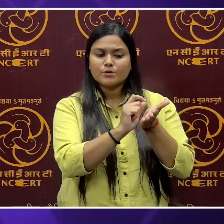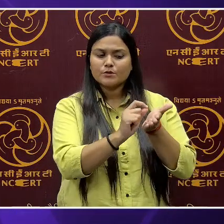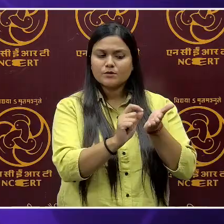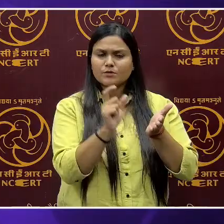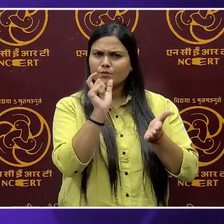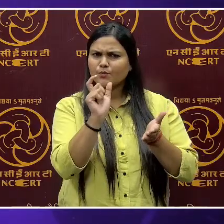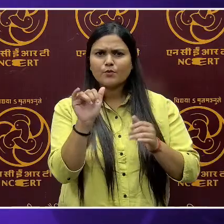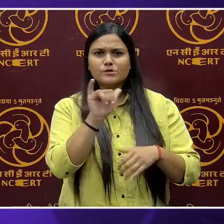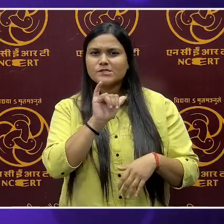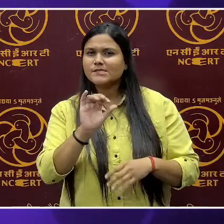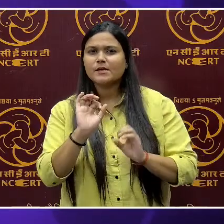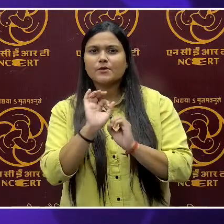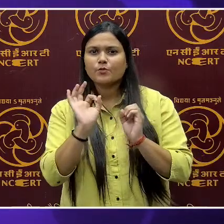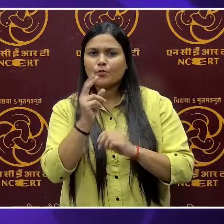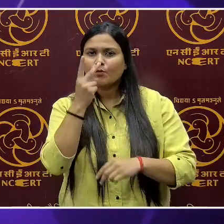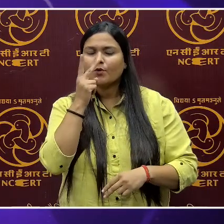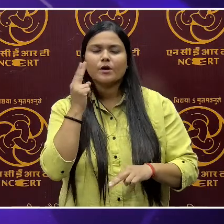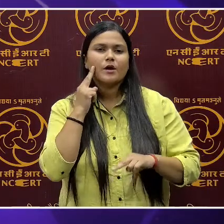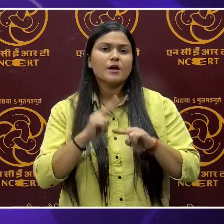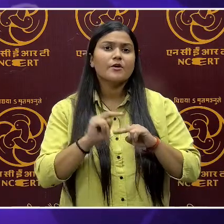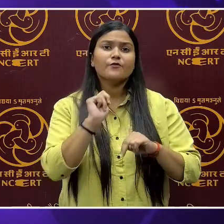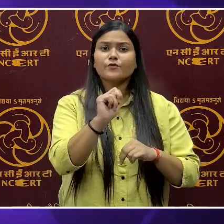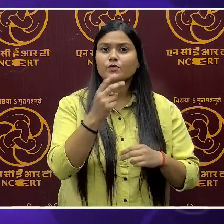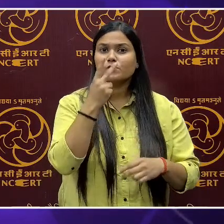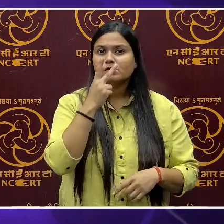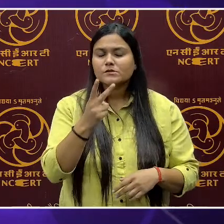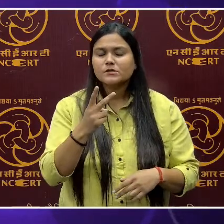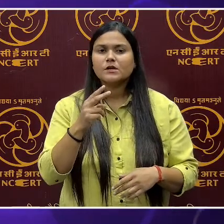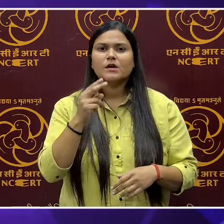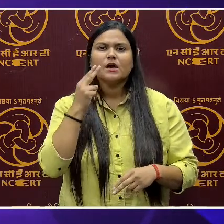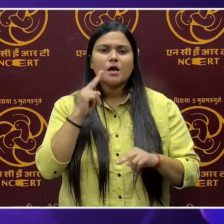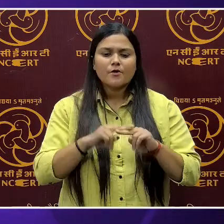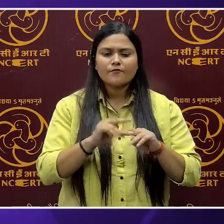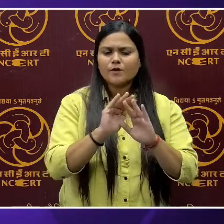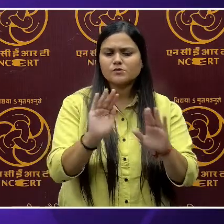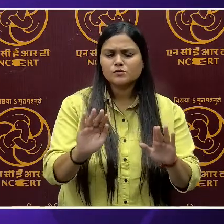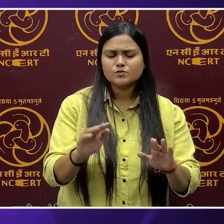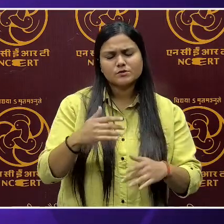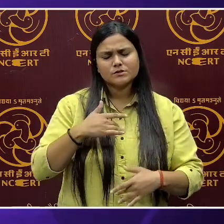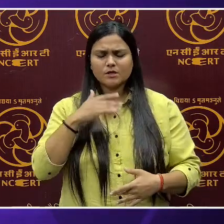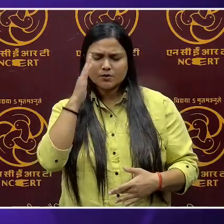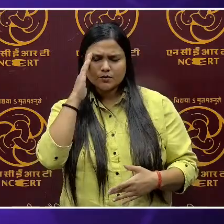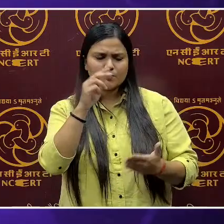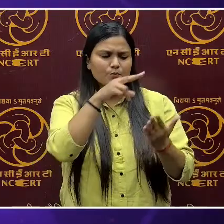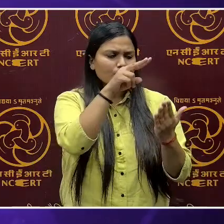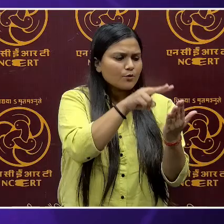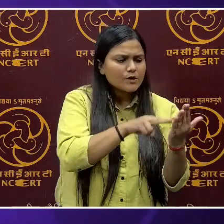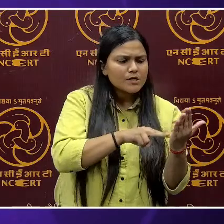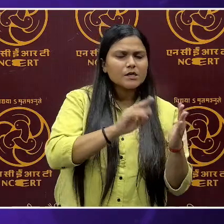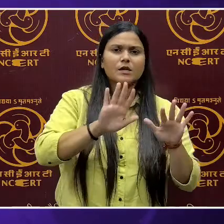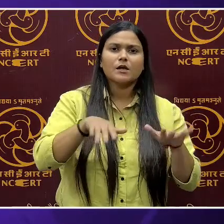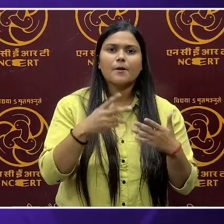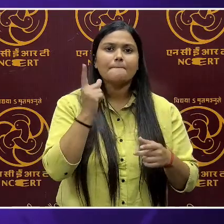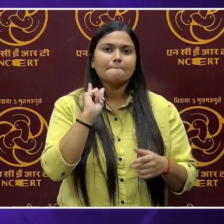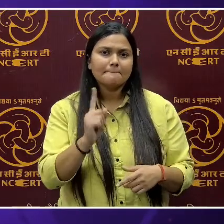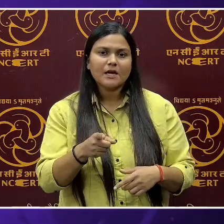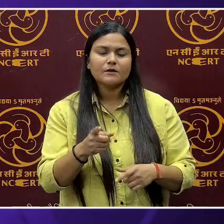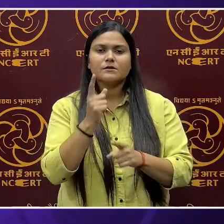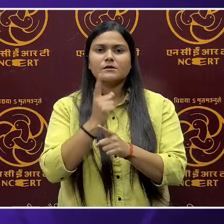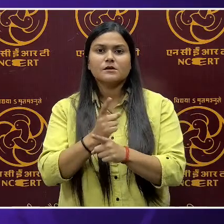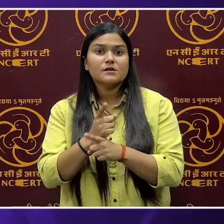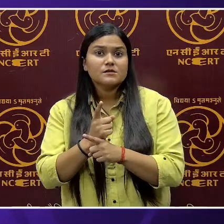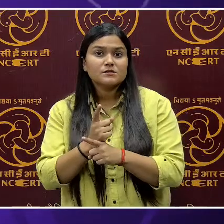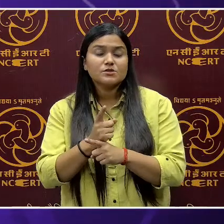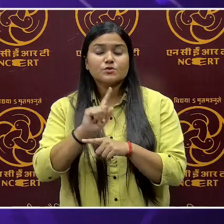book. If our students are able to read the text as it is, it's very good. But teachers, for